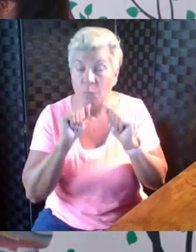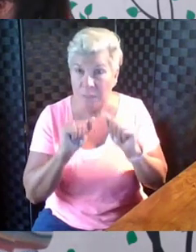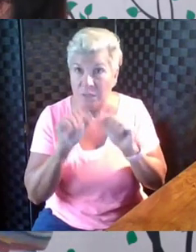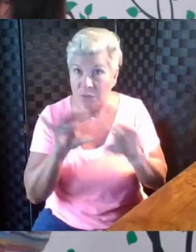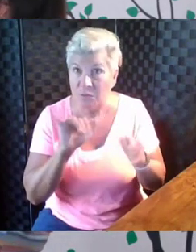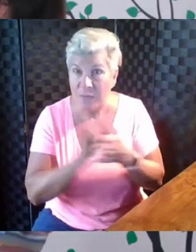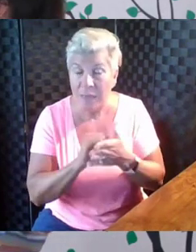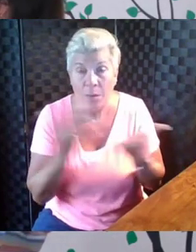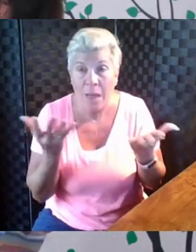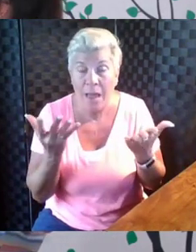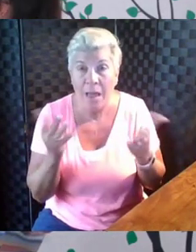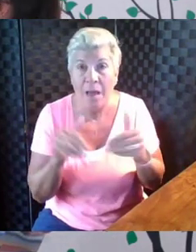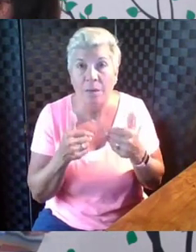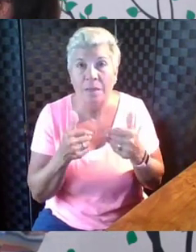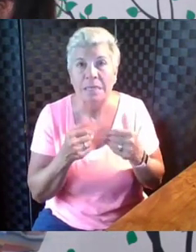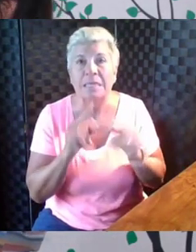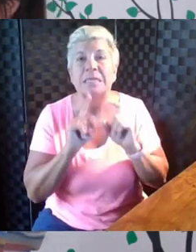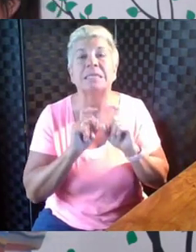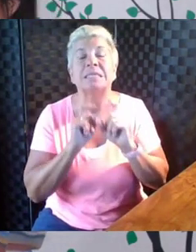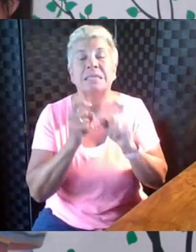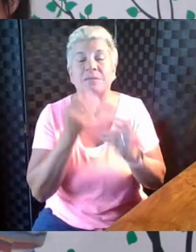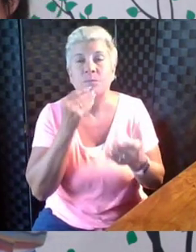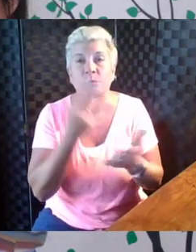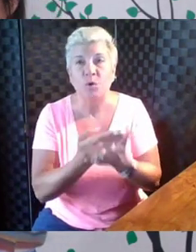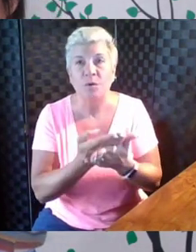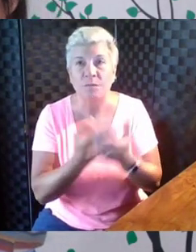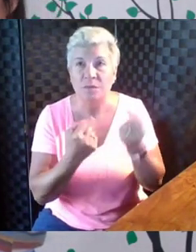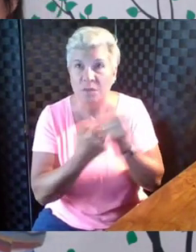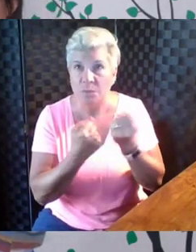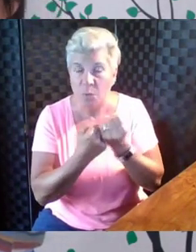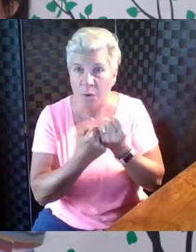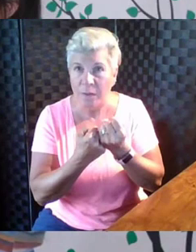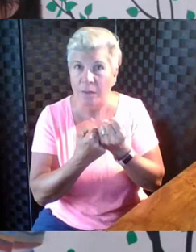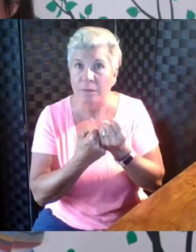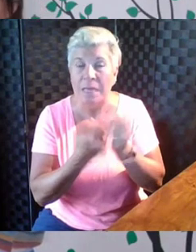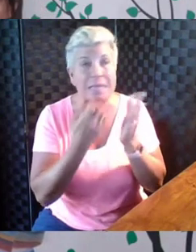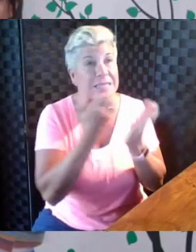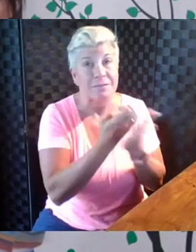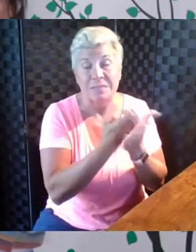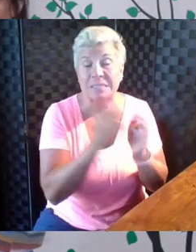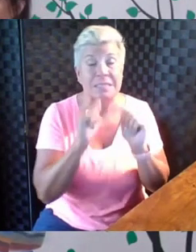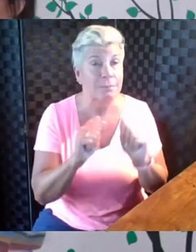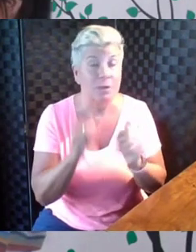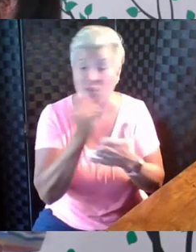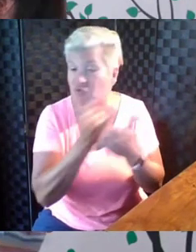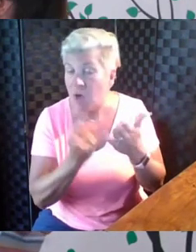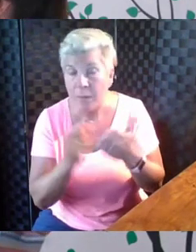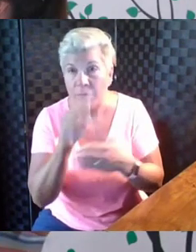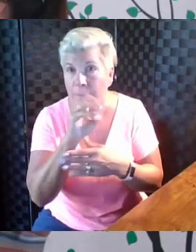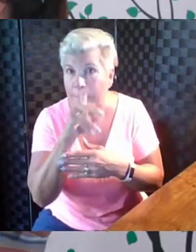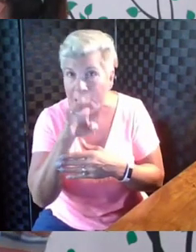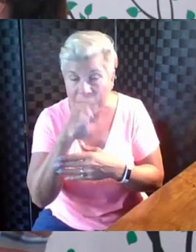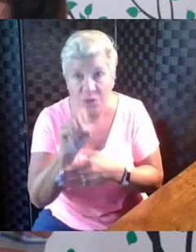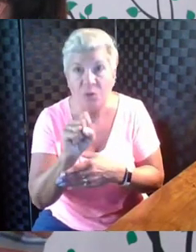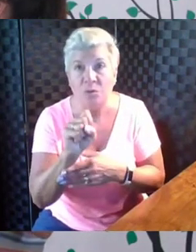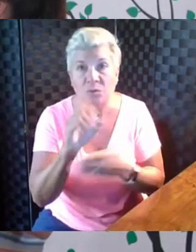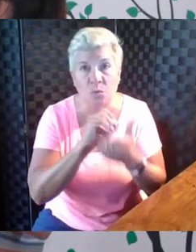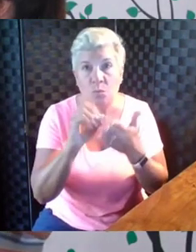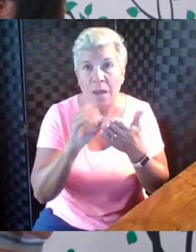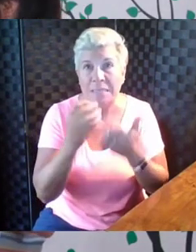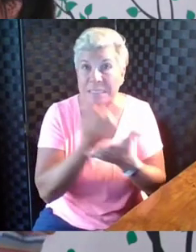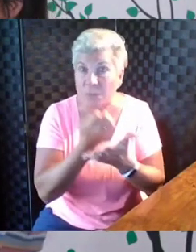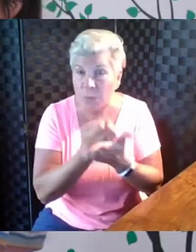target by giving evidence to support our answer. Our evidence can be our drawings, our models, writing